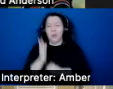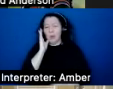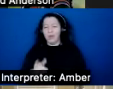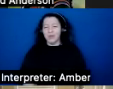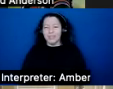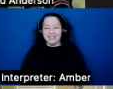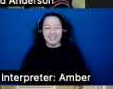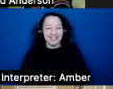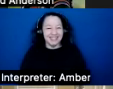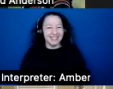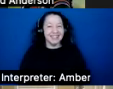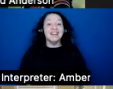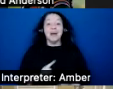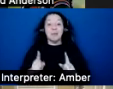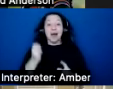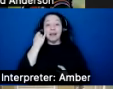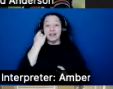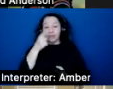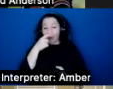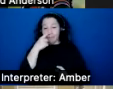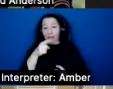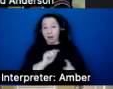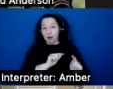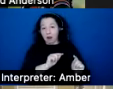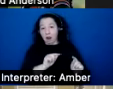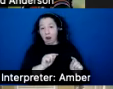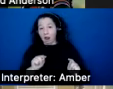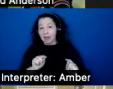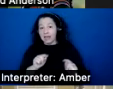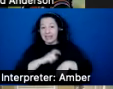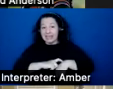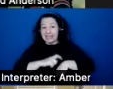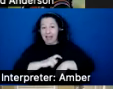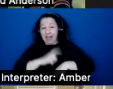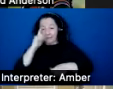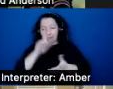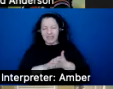But there is, if you go to the marker, I think it